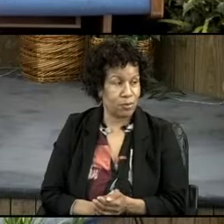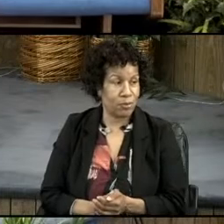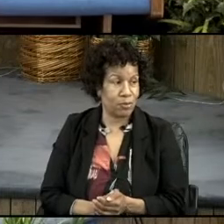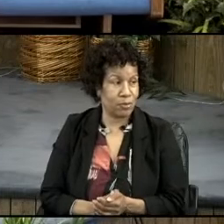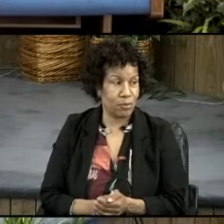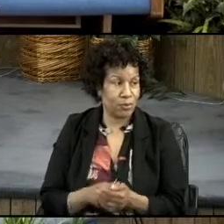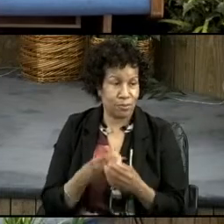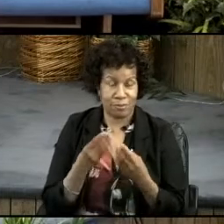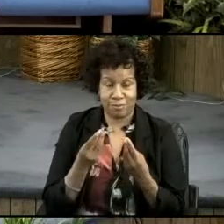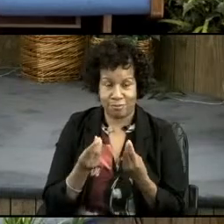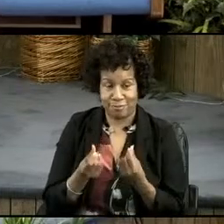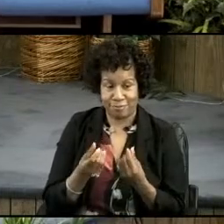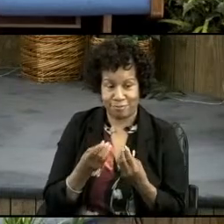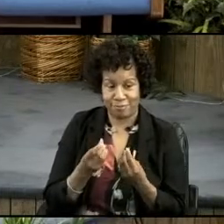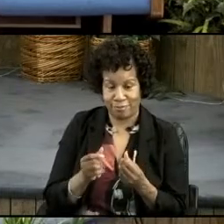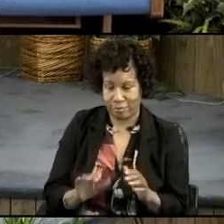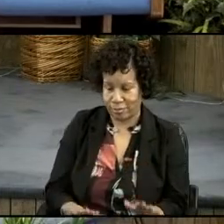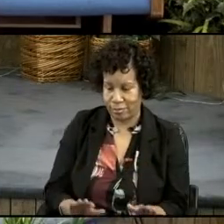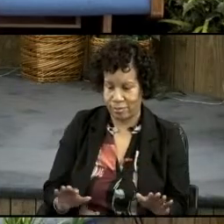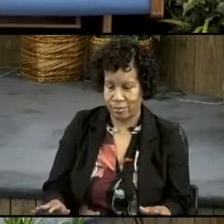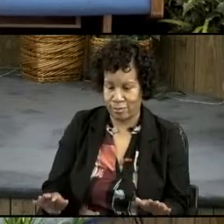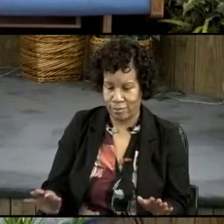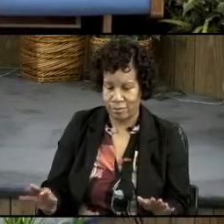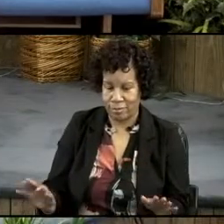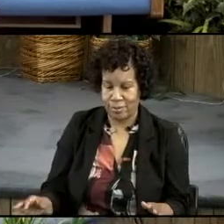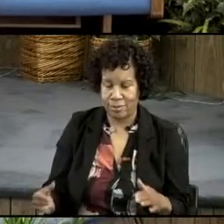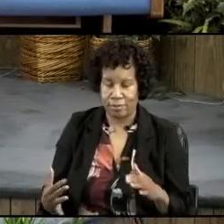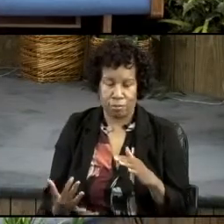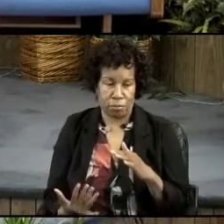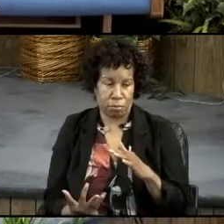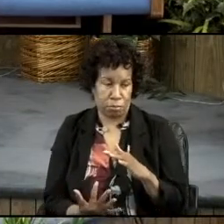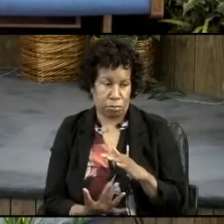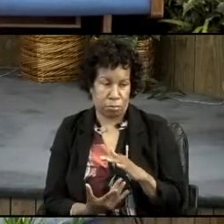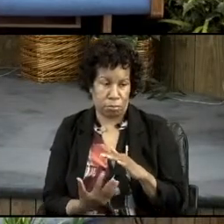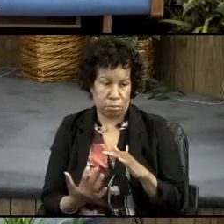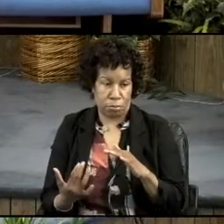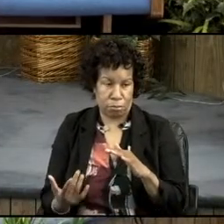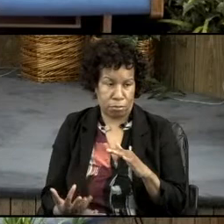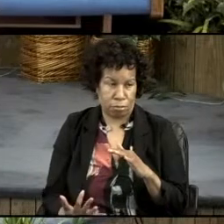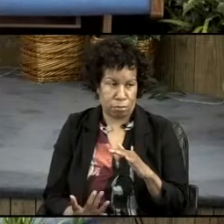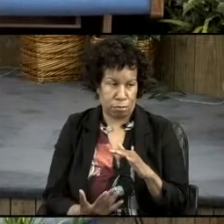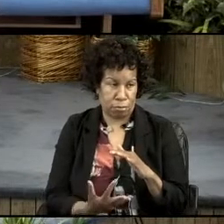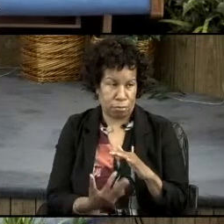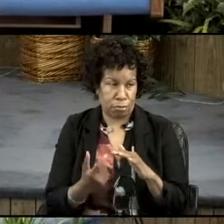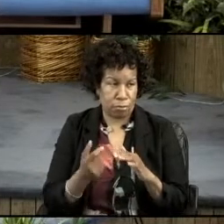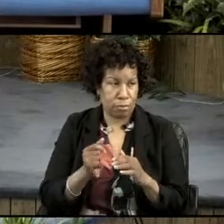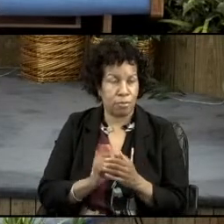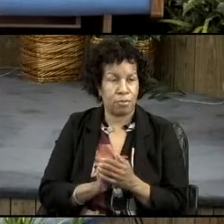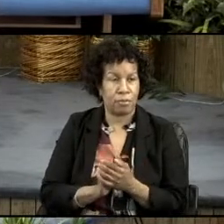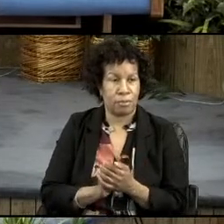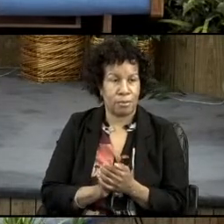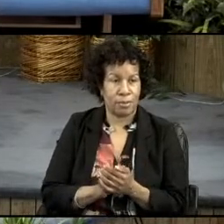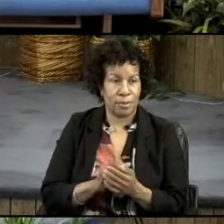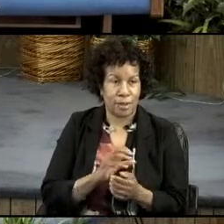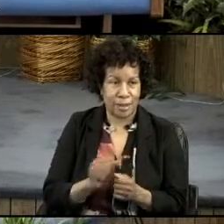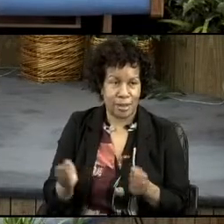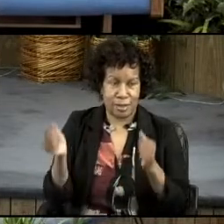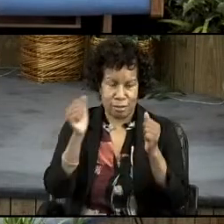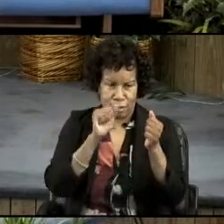A little boy is hot and the whole Israeli army is